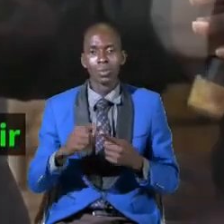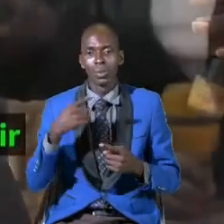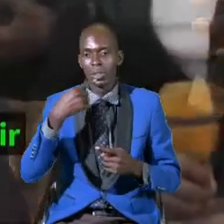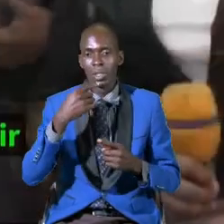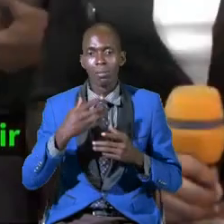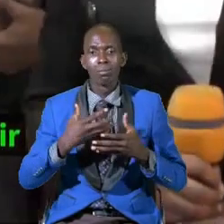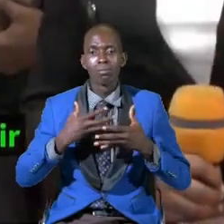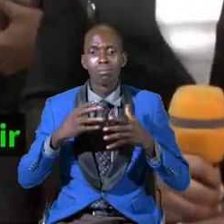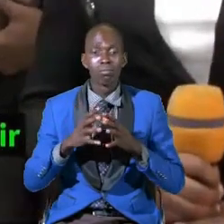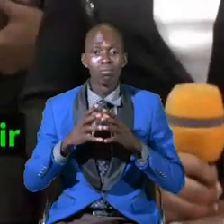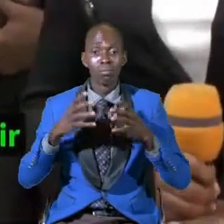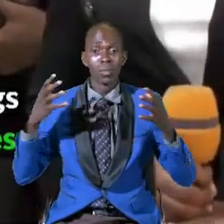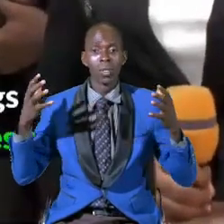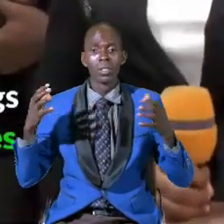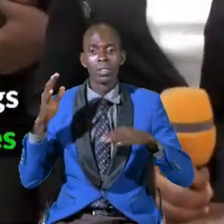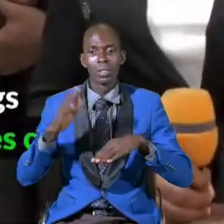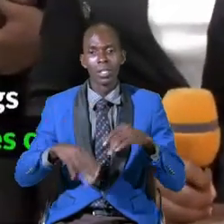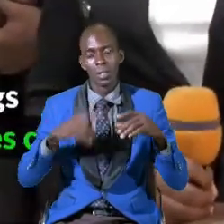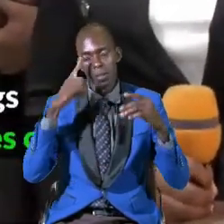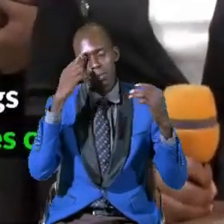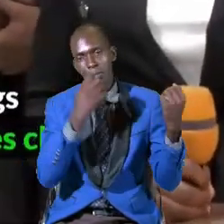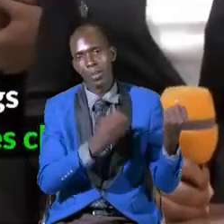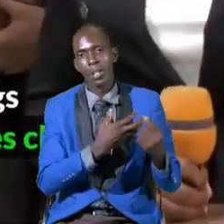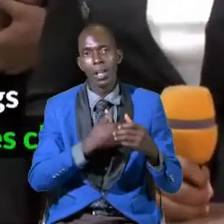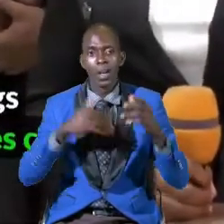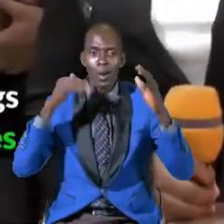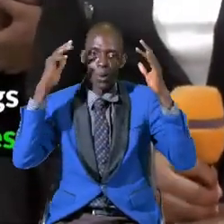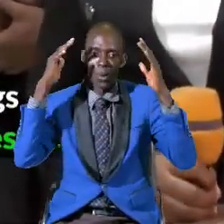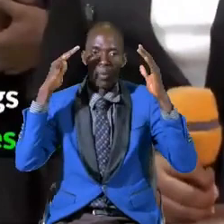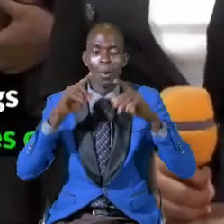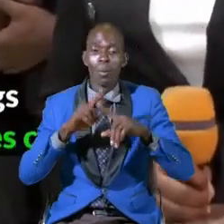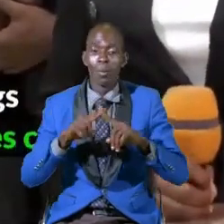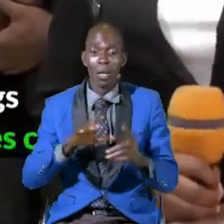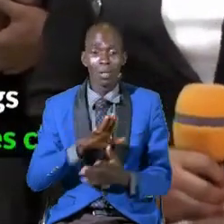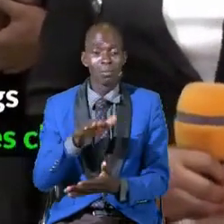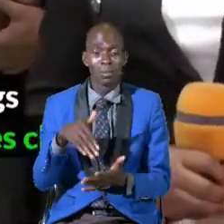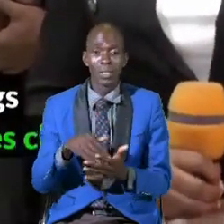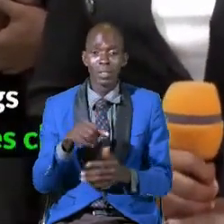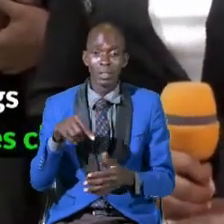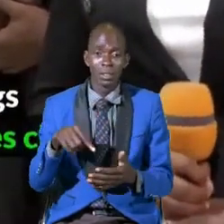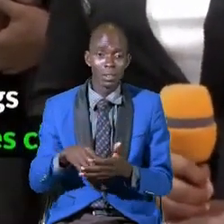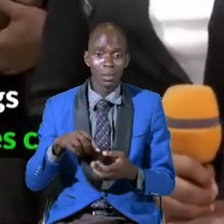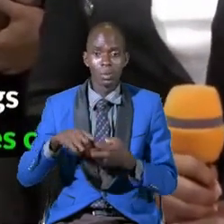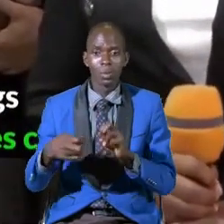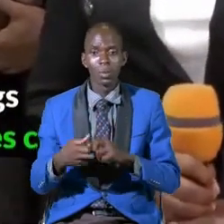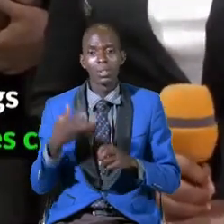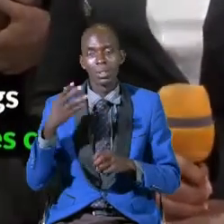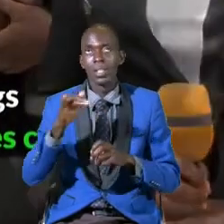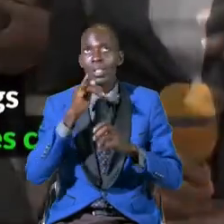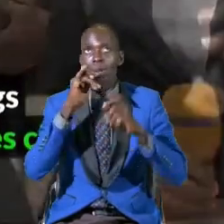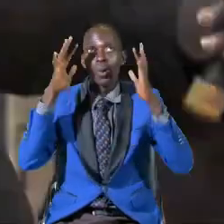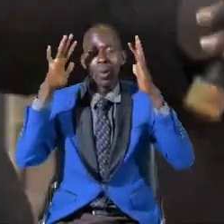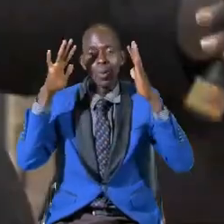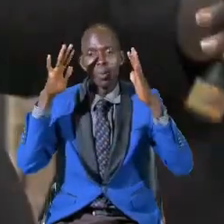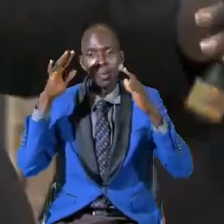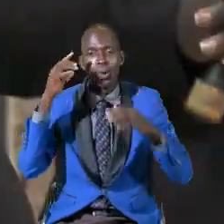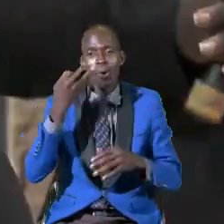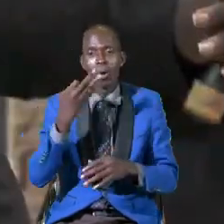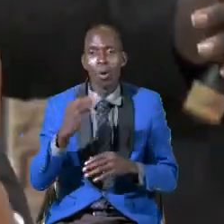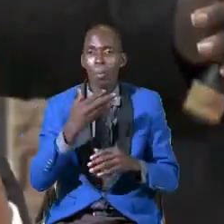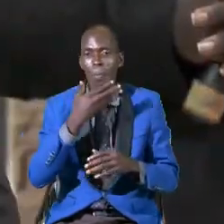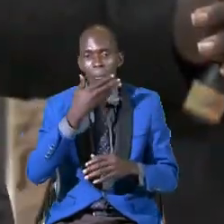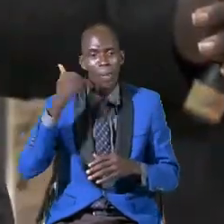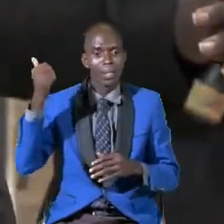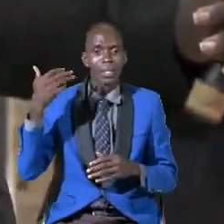hope. But amidst this chaos, there is hope of better things.